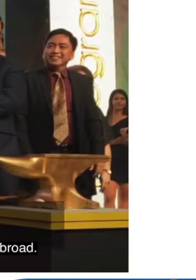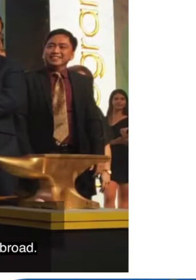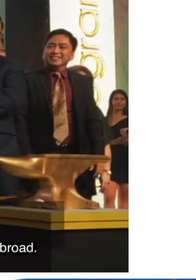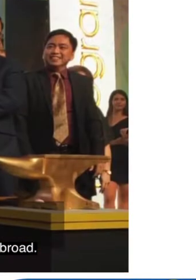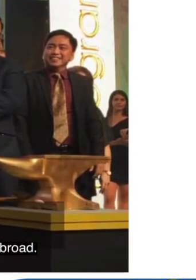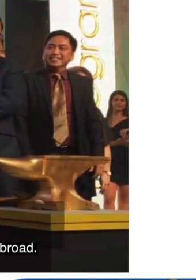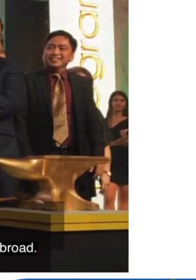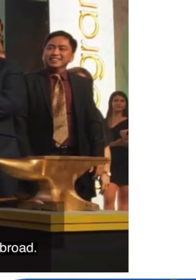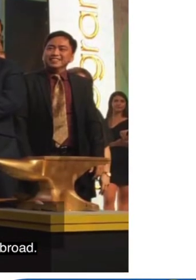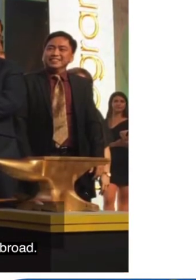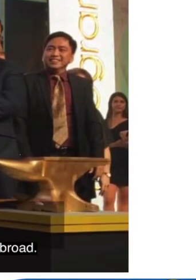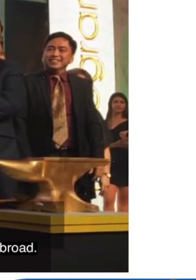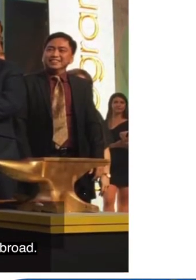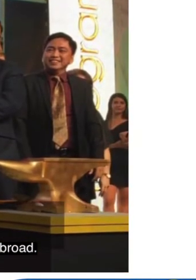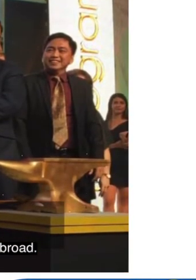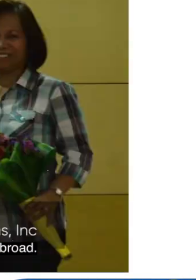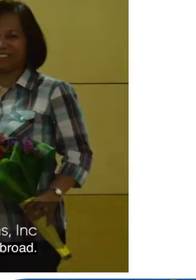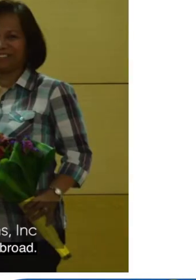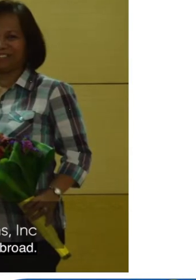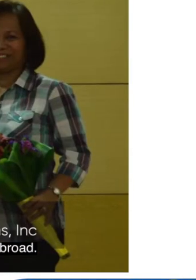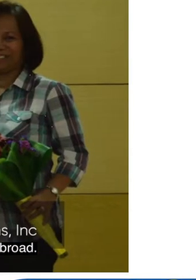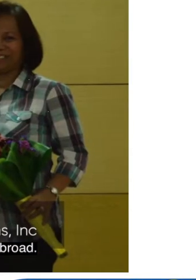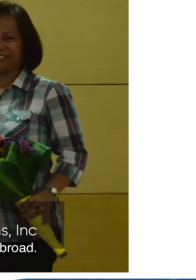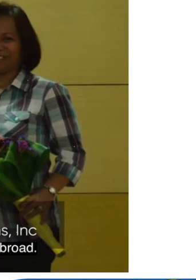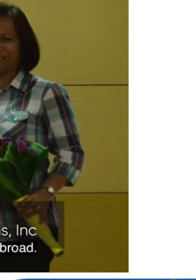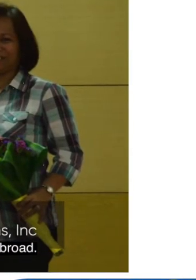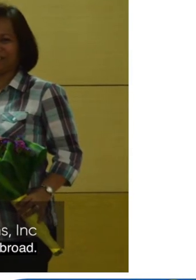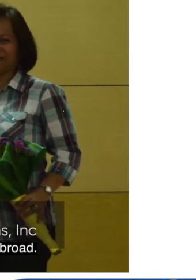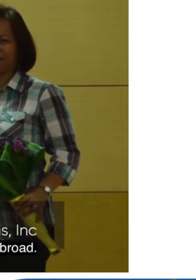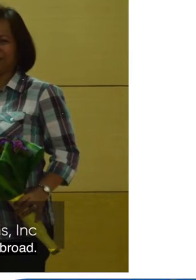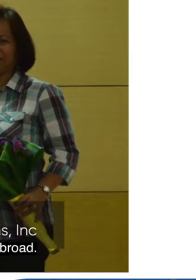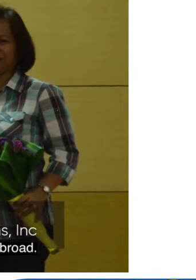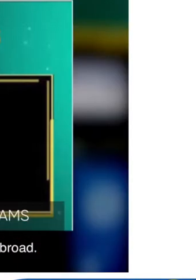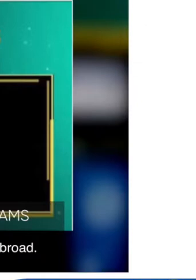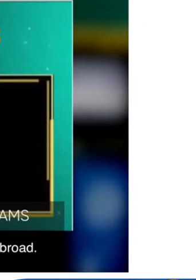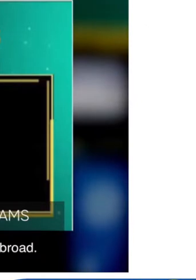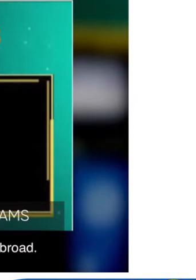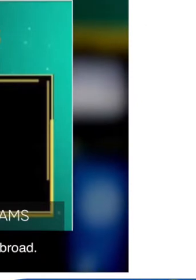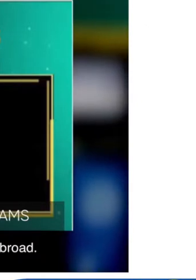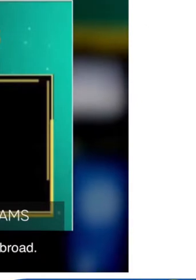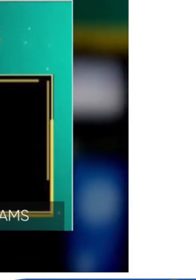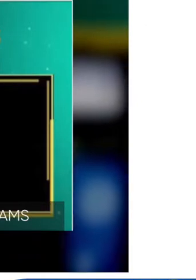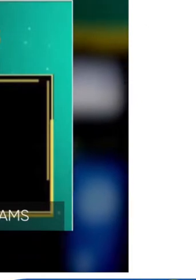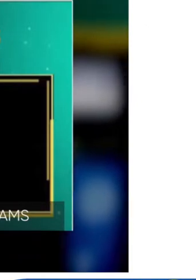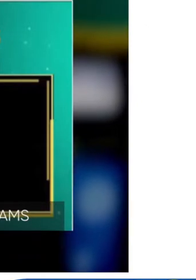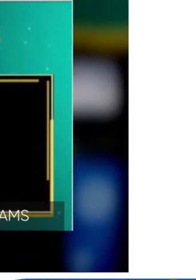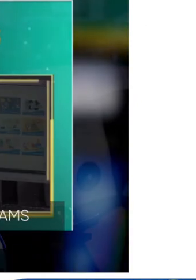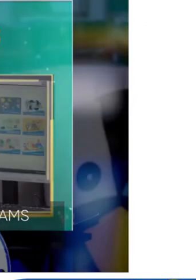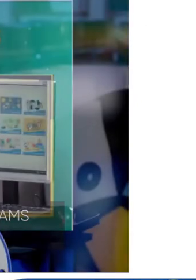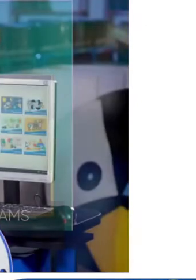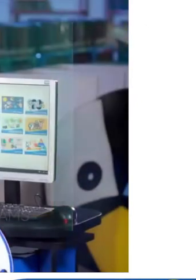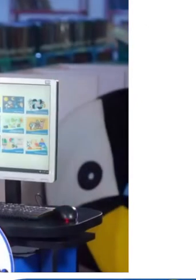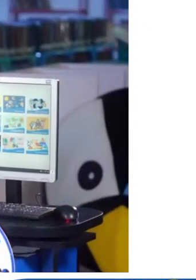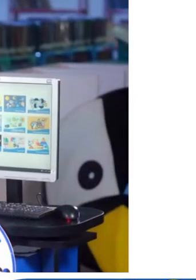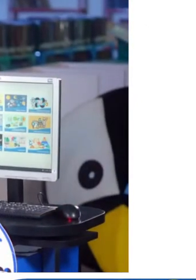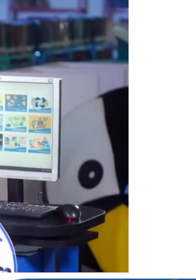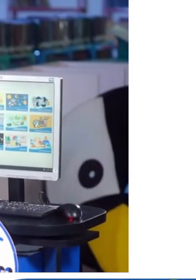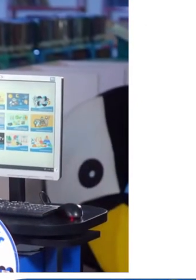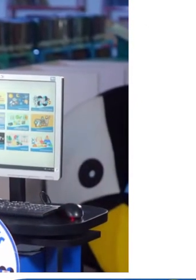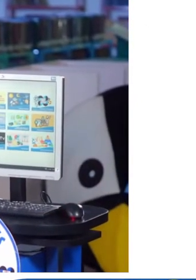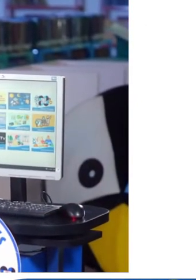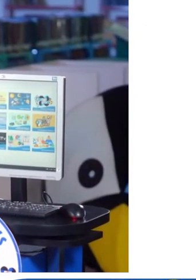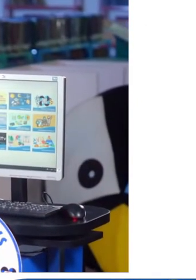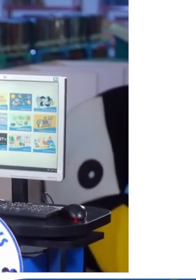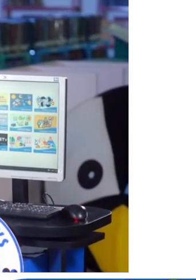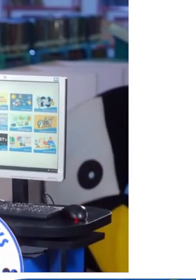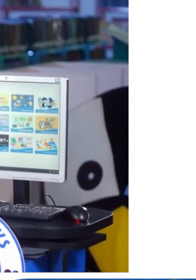received several awards and recognition here and abroad. But what makes